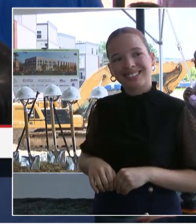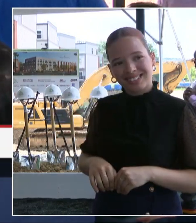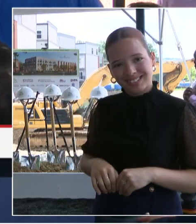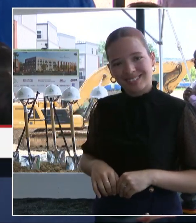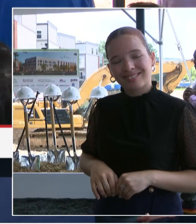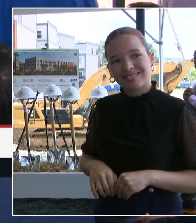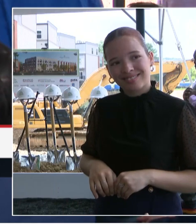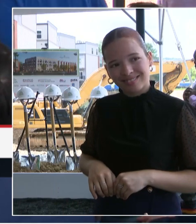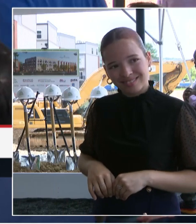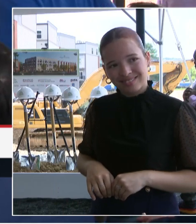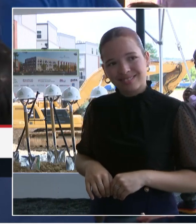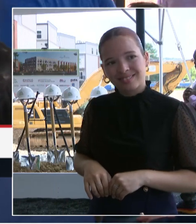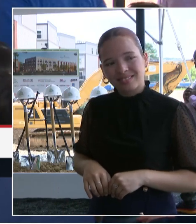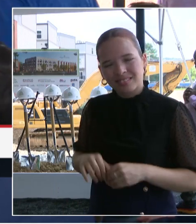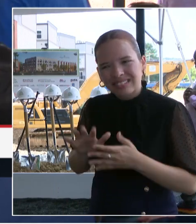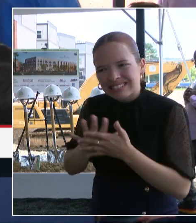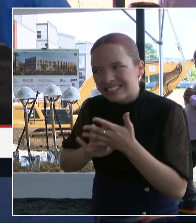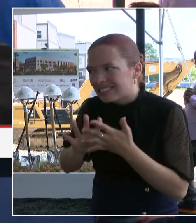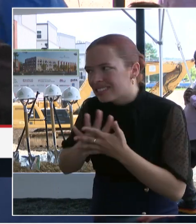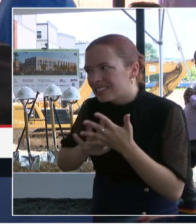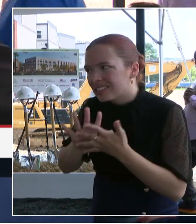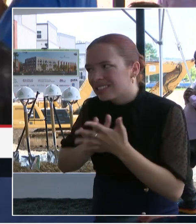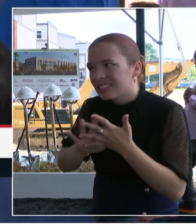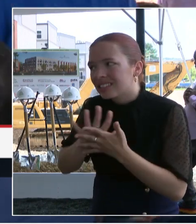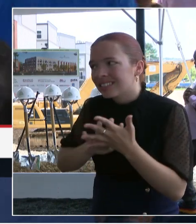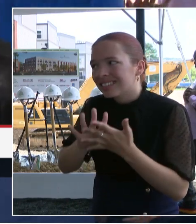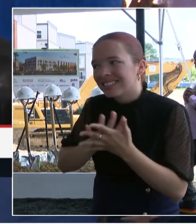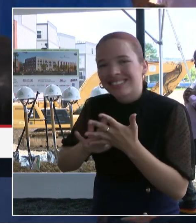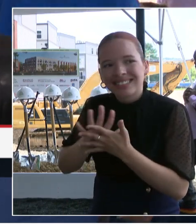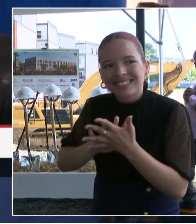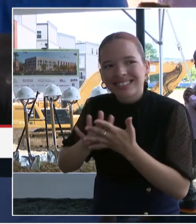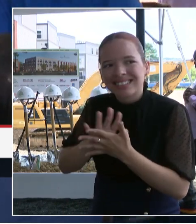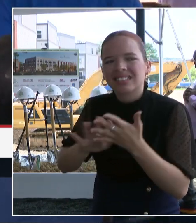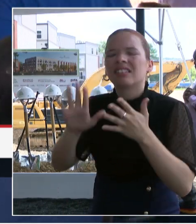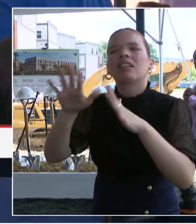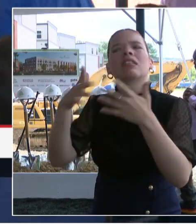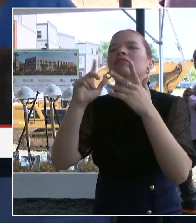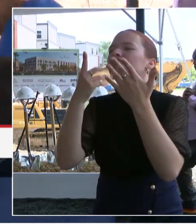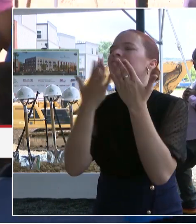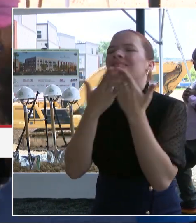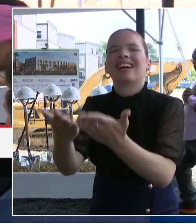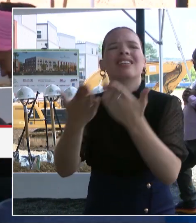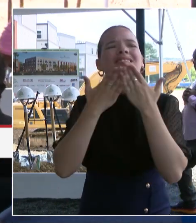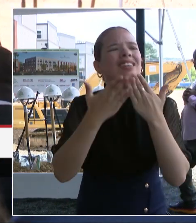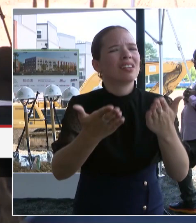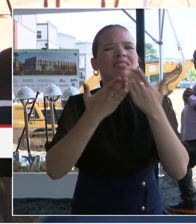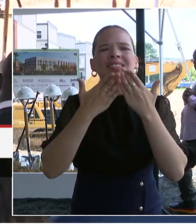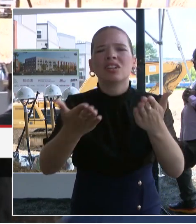All right, thank you. You're welcome. Thank you very much.